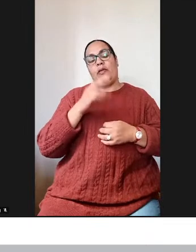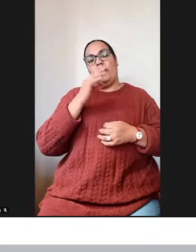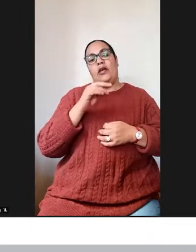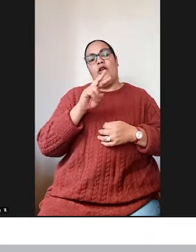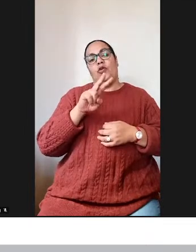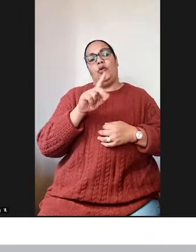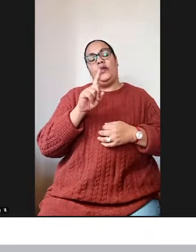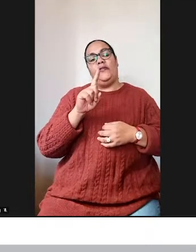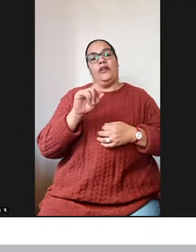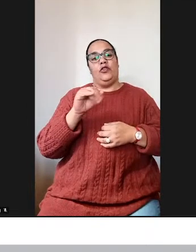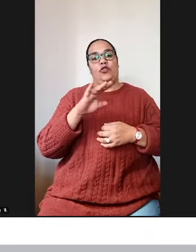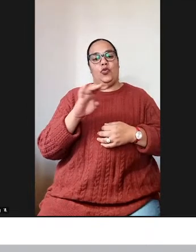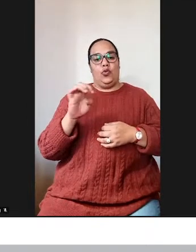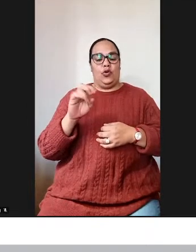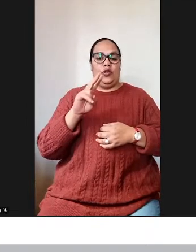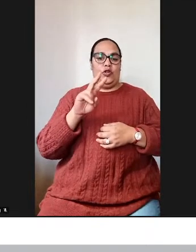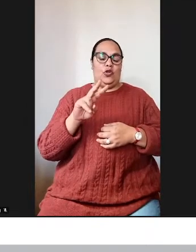June